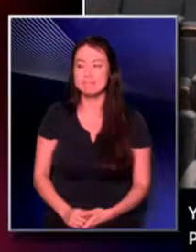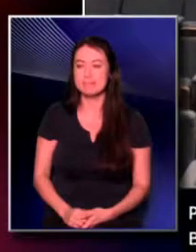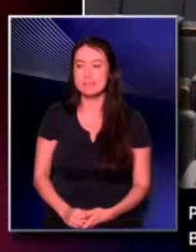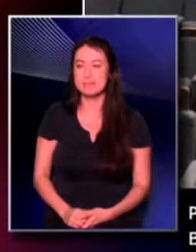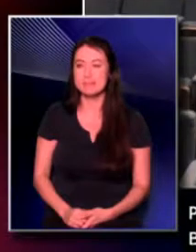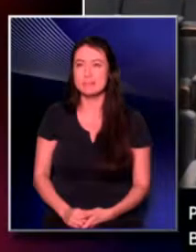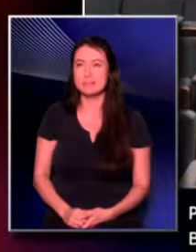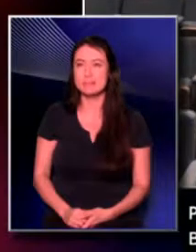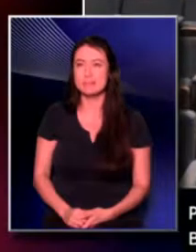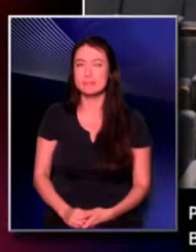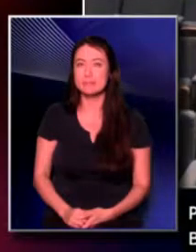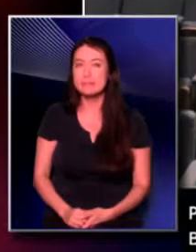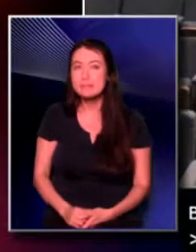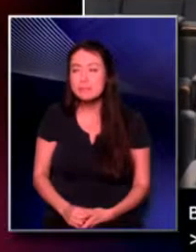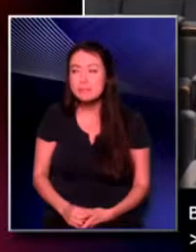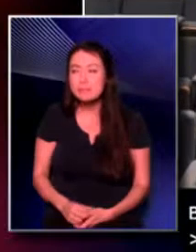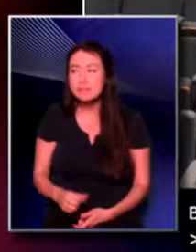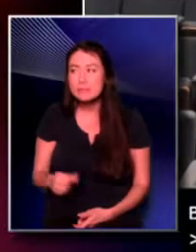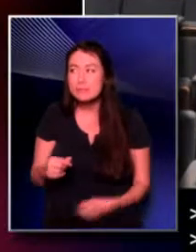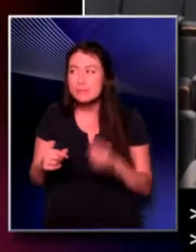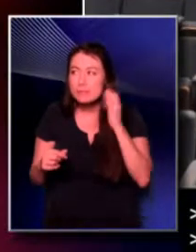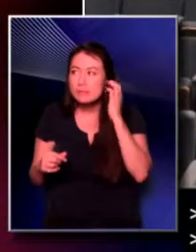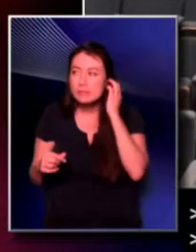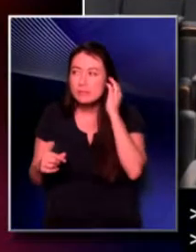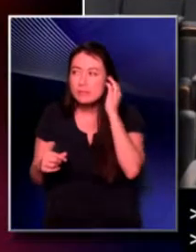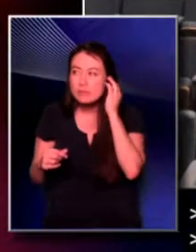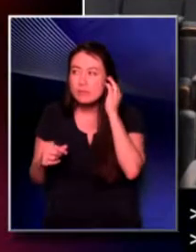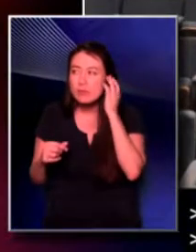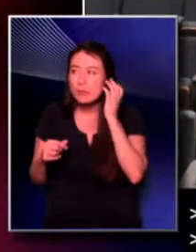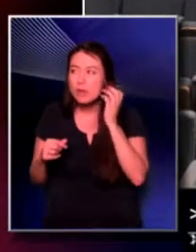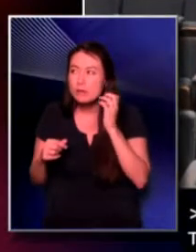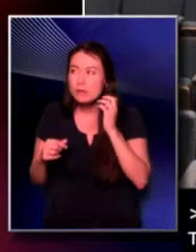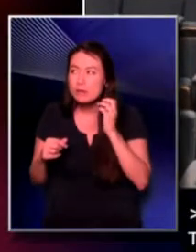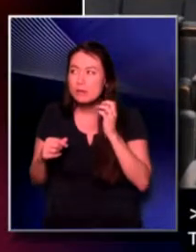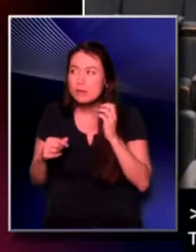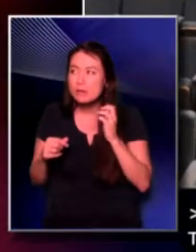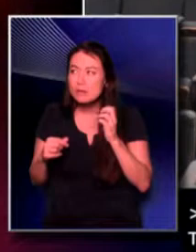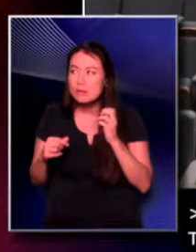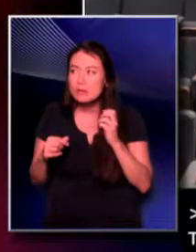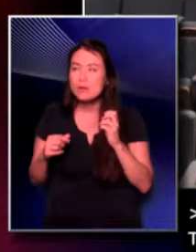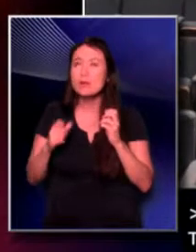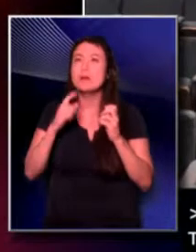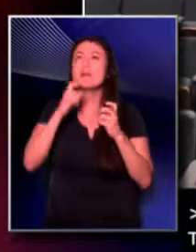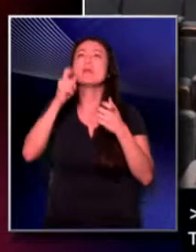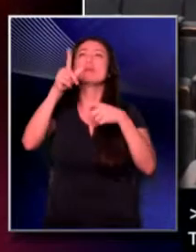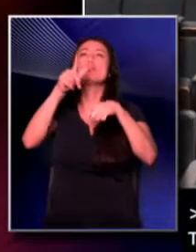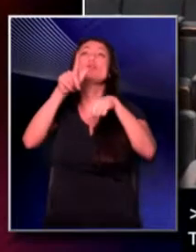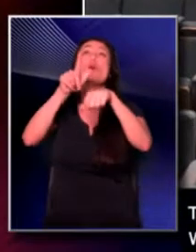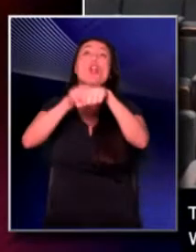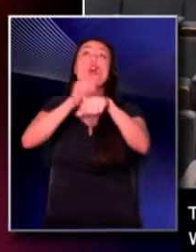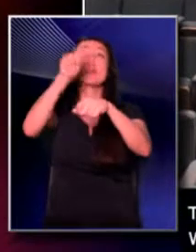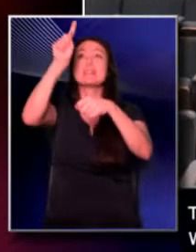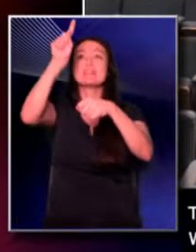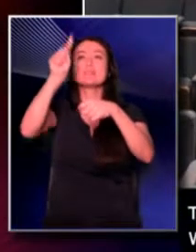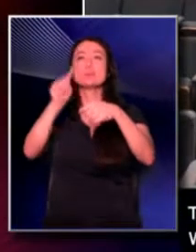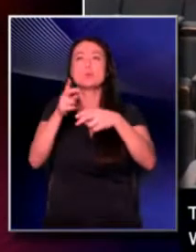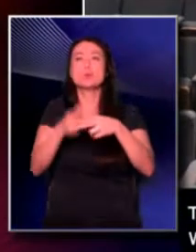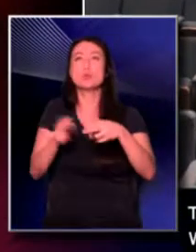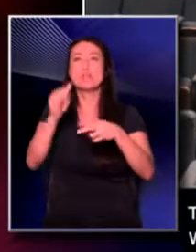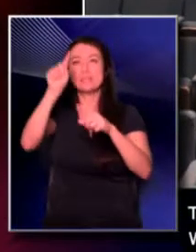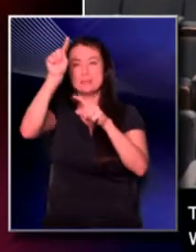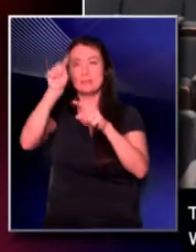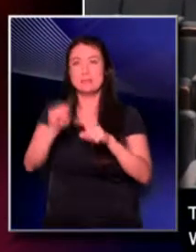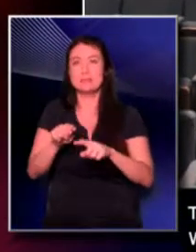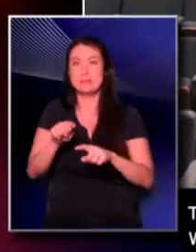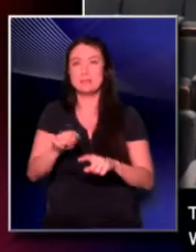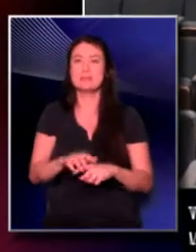and sort it in order of longest to open to shortest. So we can see at the top of the list what's been open for the longest. Okay. That'd be